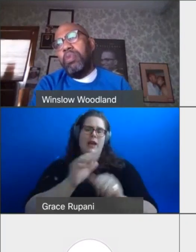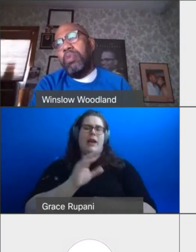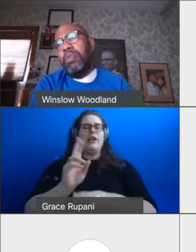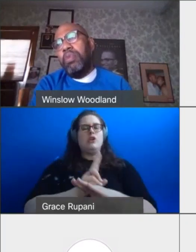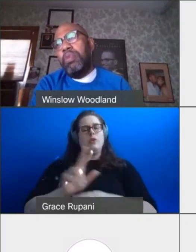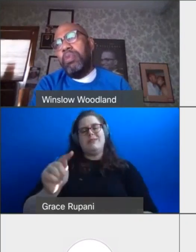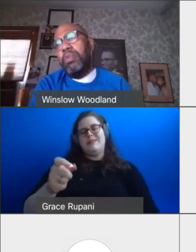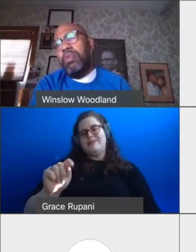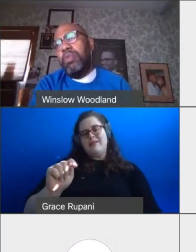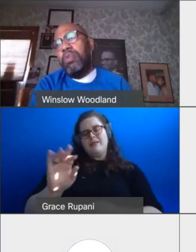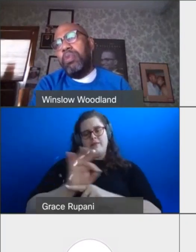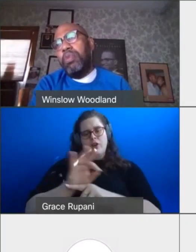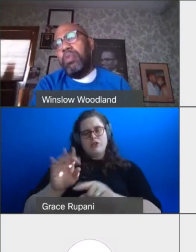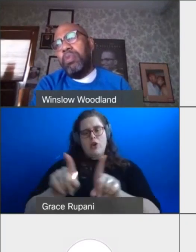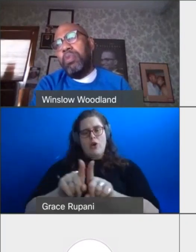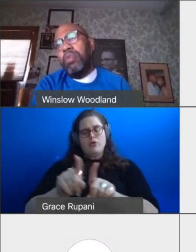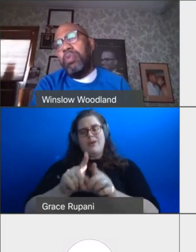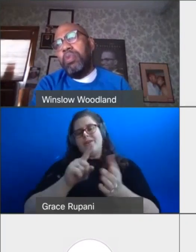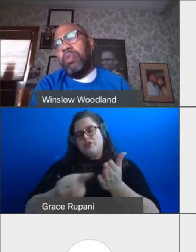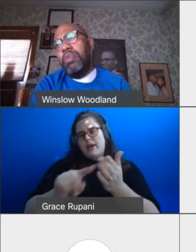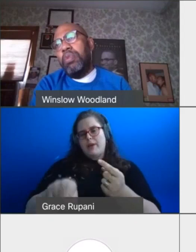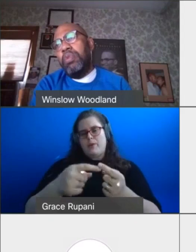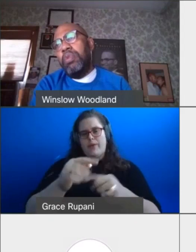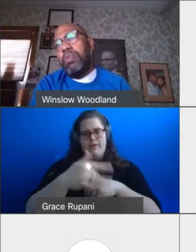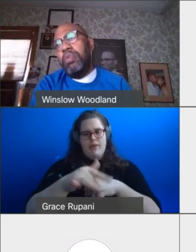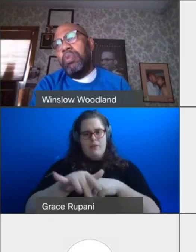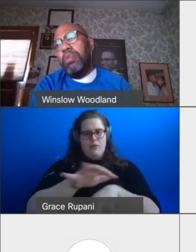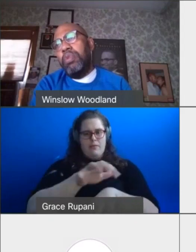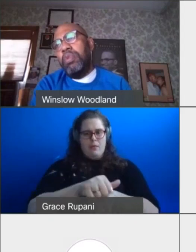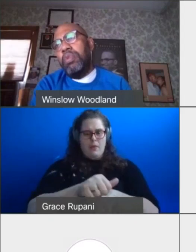see when appointments are available.